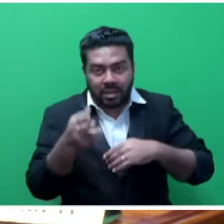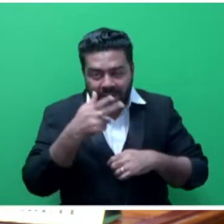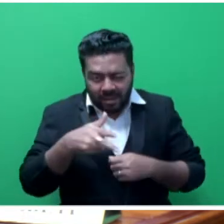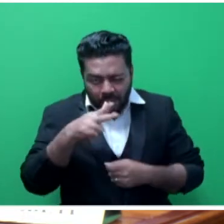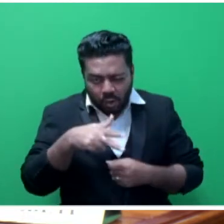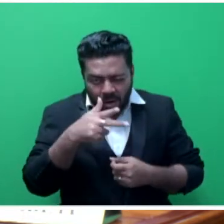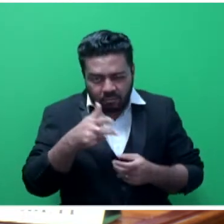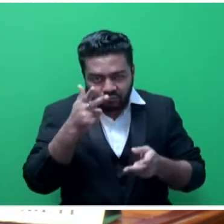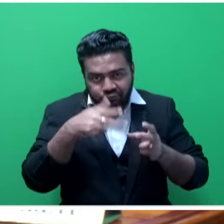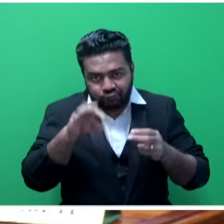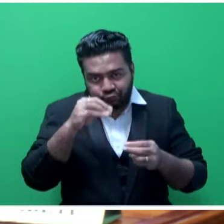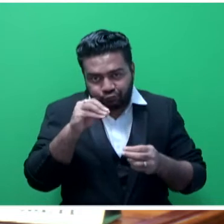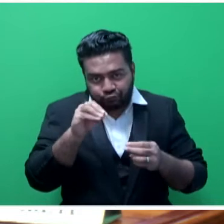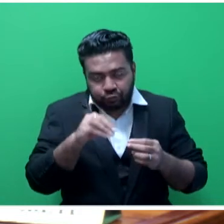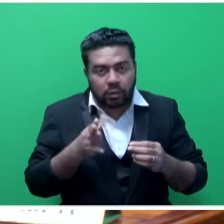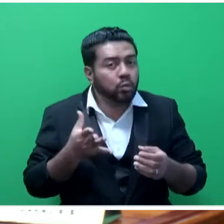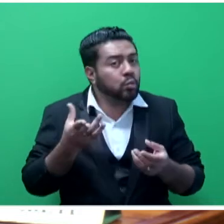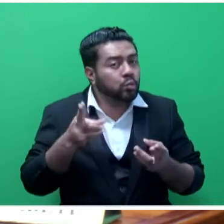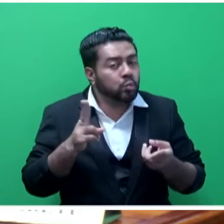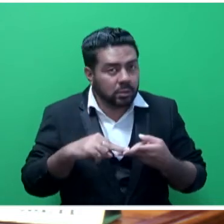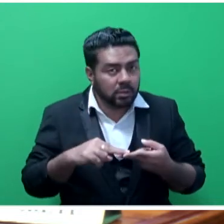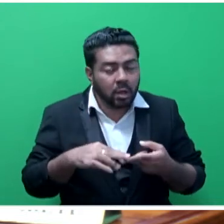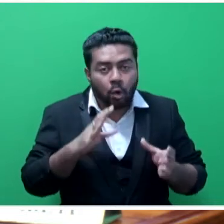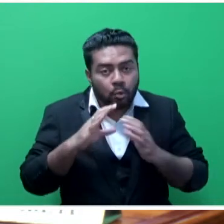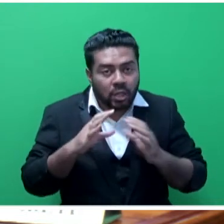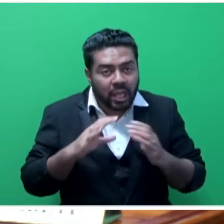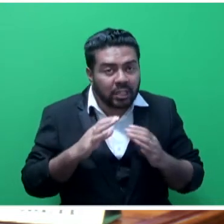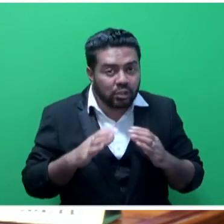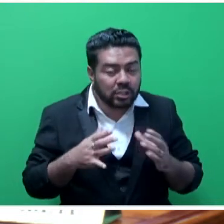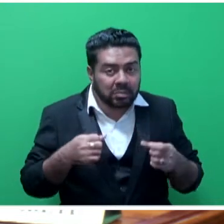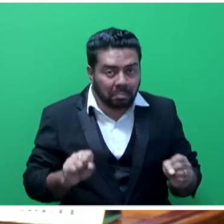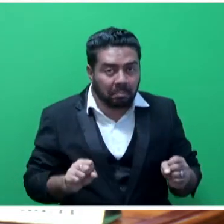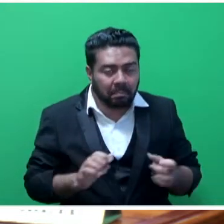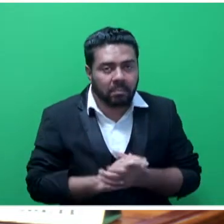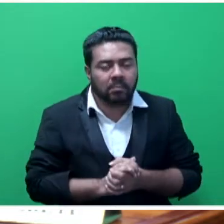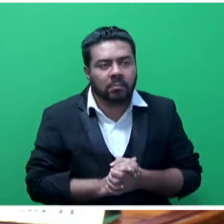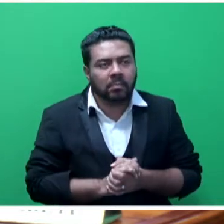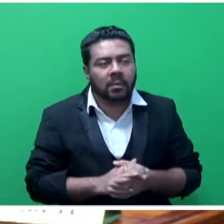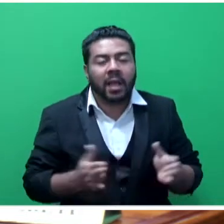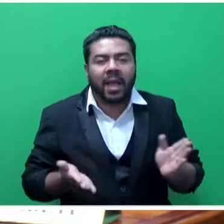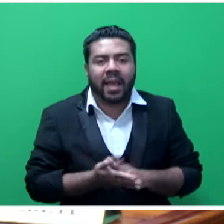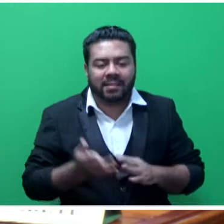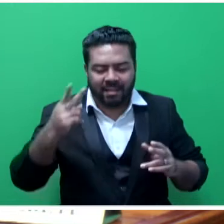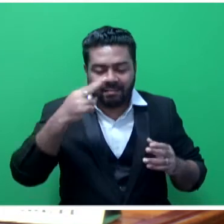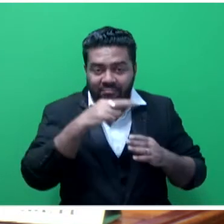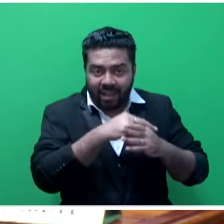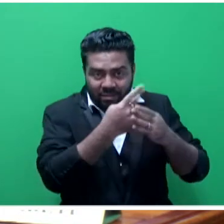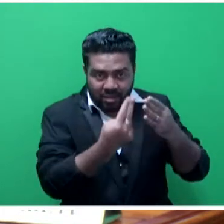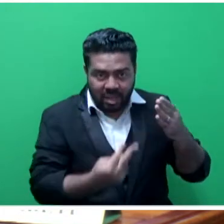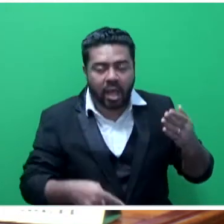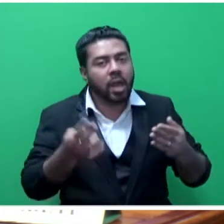unit, underwater communication system, and diving and training